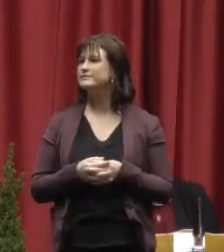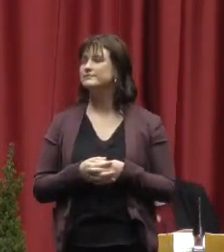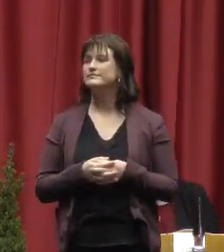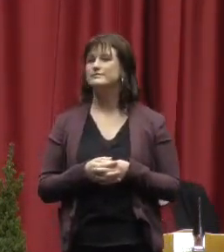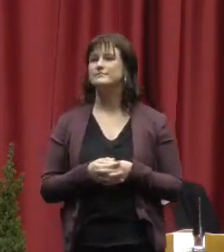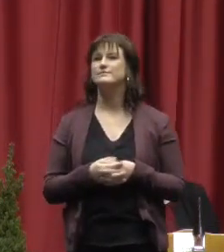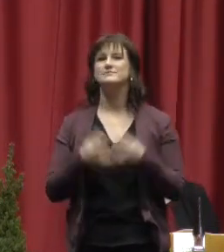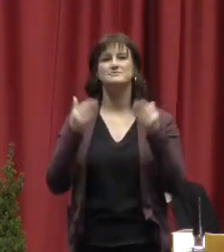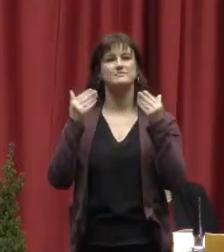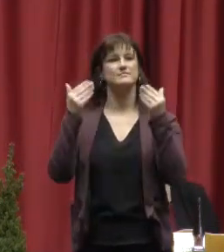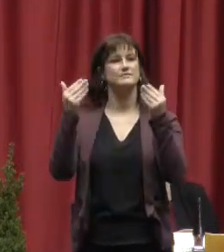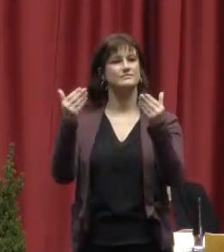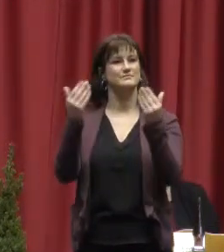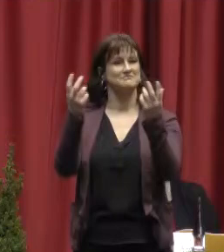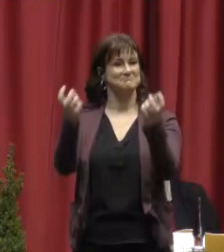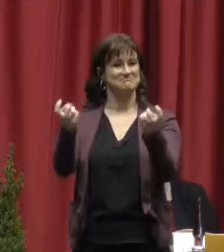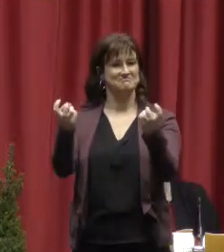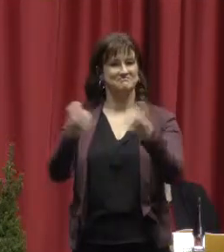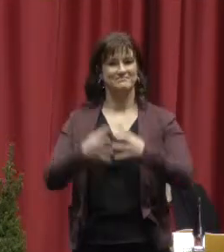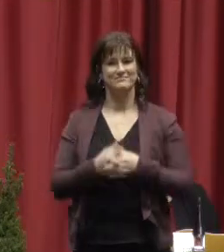Please be seated.